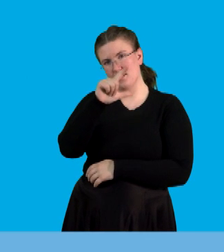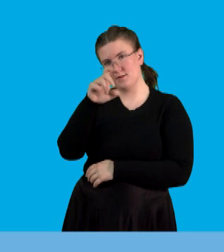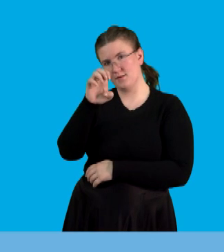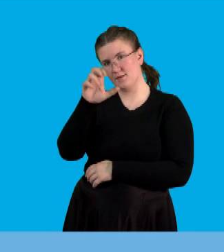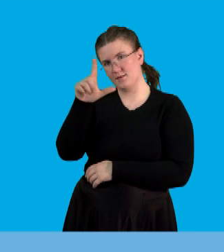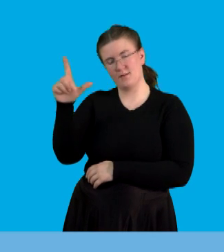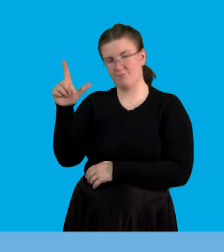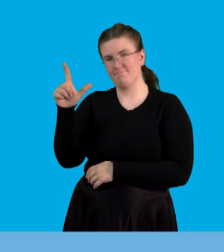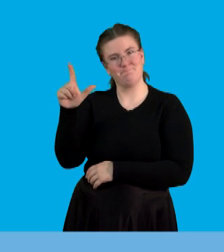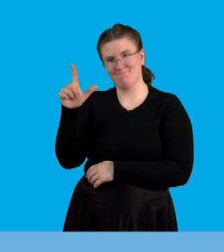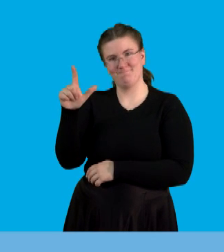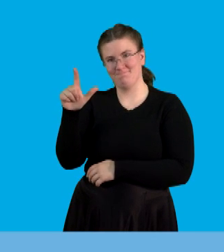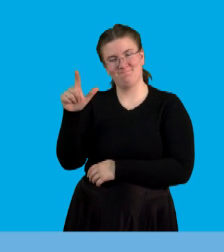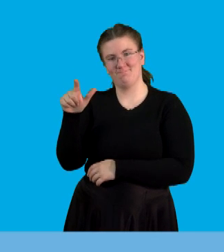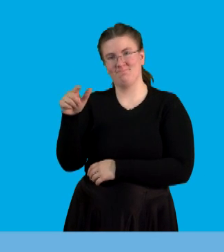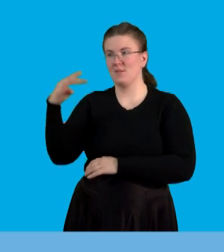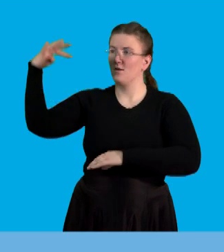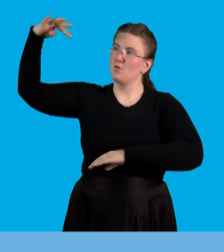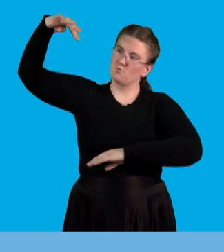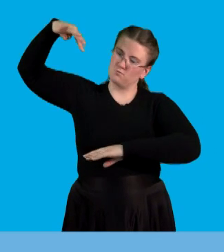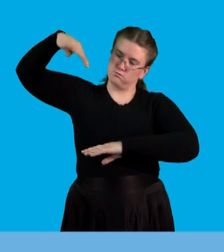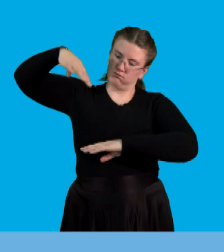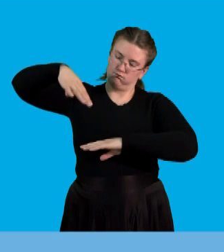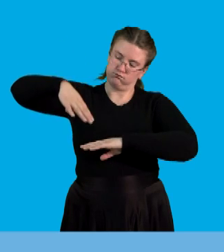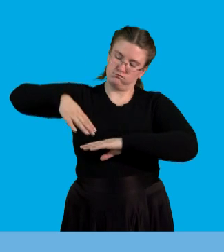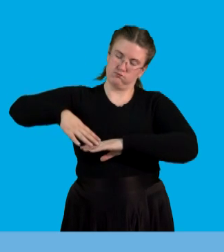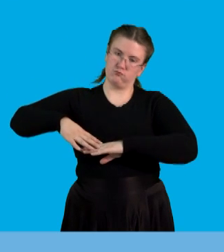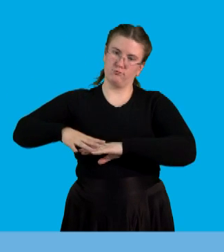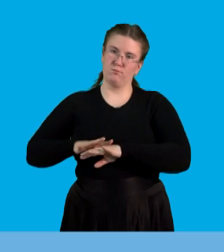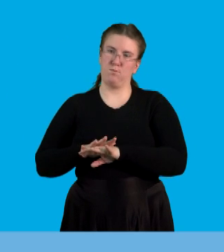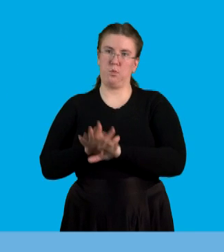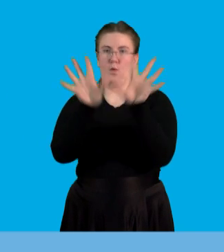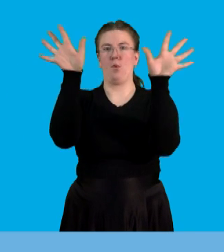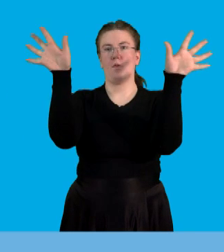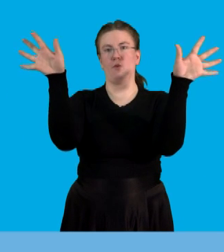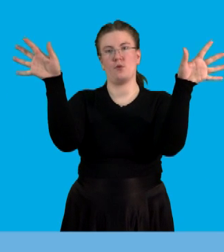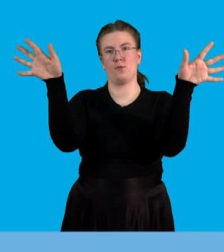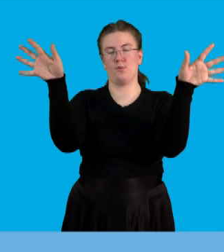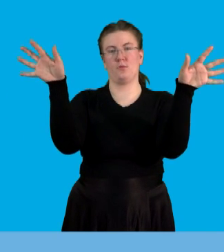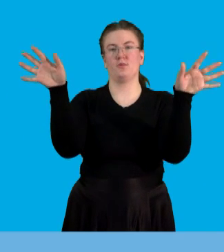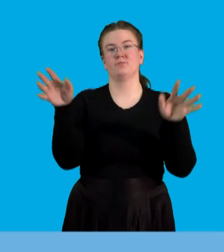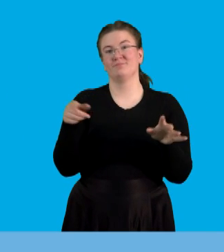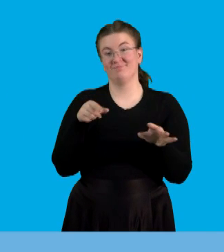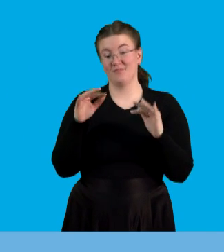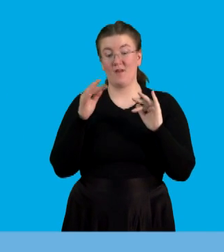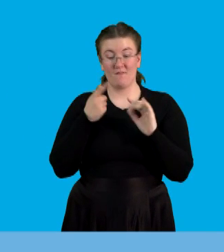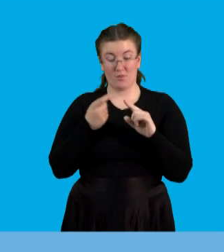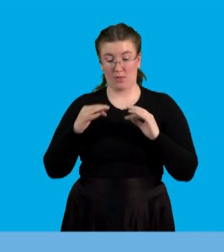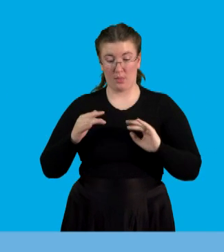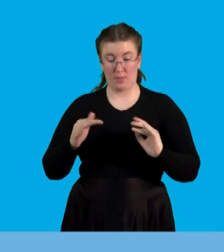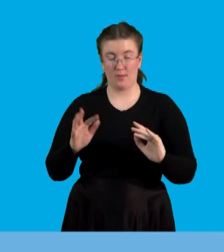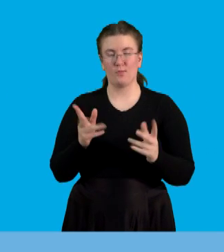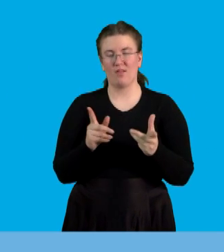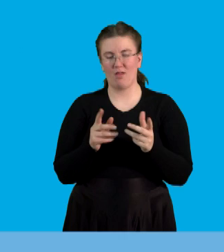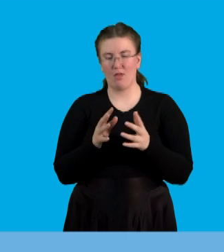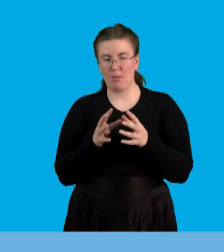rays are coming from the source, they'll be reflected in all sorts of directions, So therefore, the image formed in